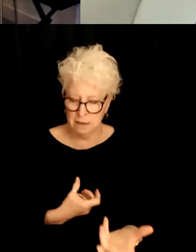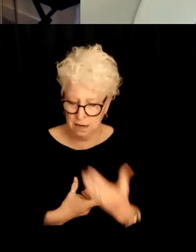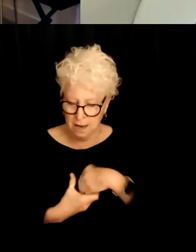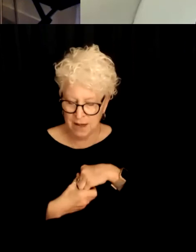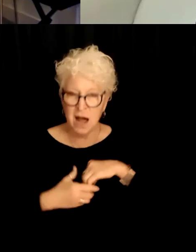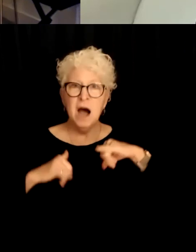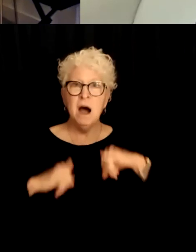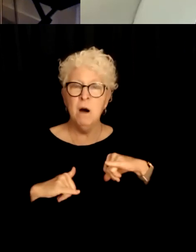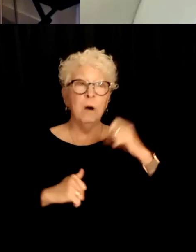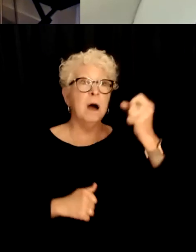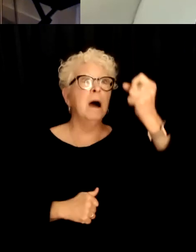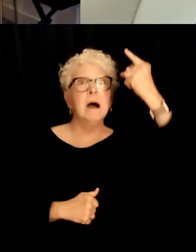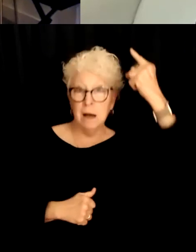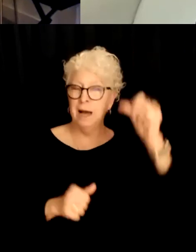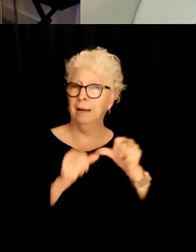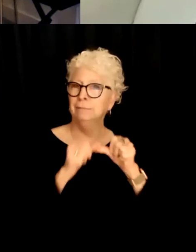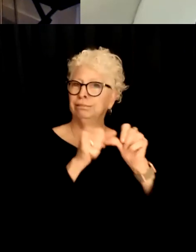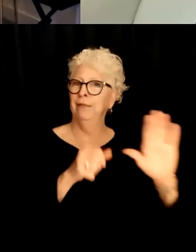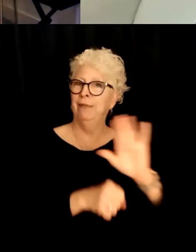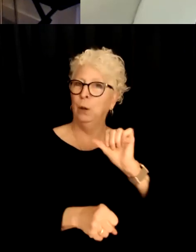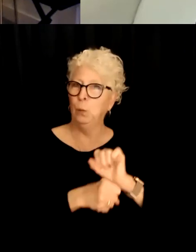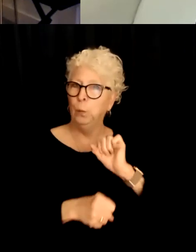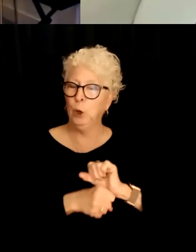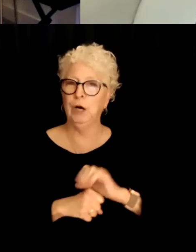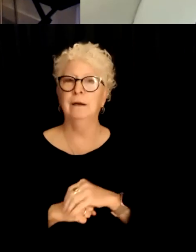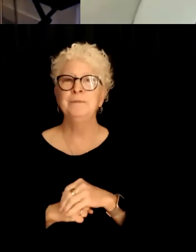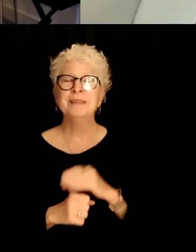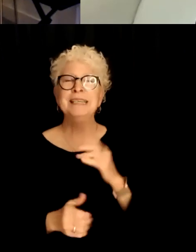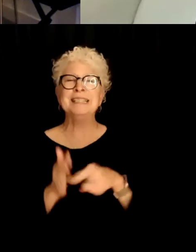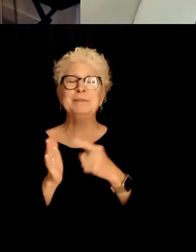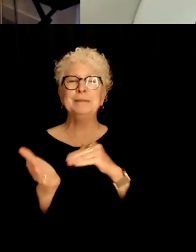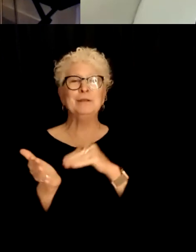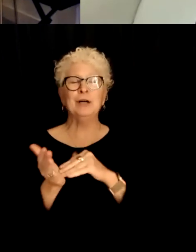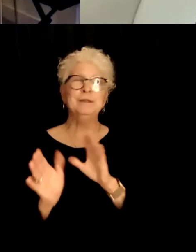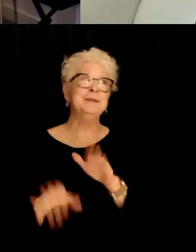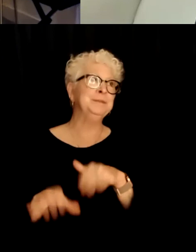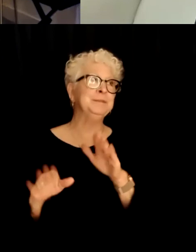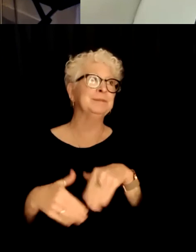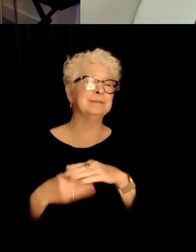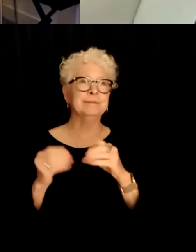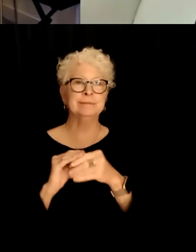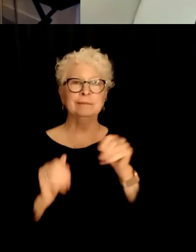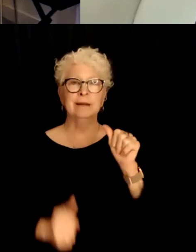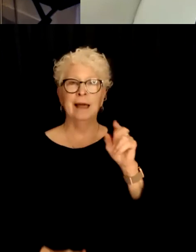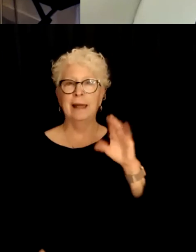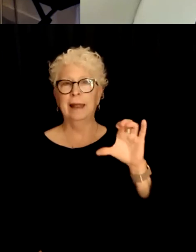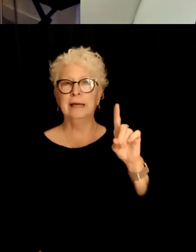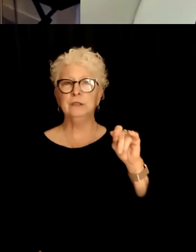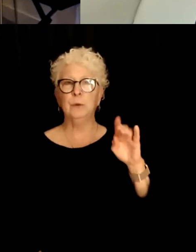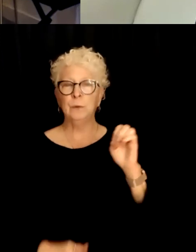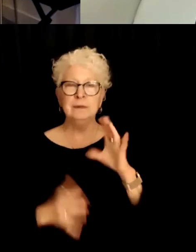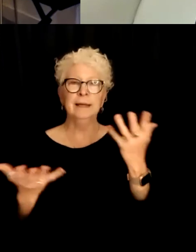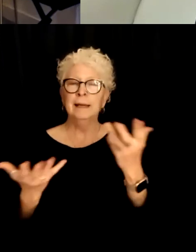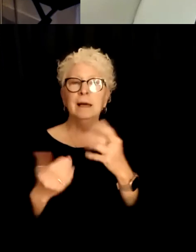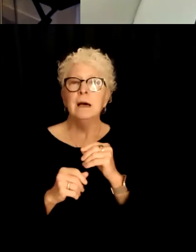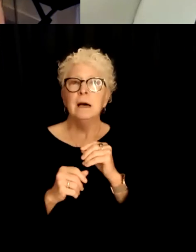and anecdotes. And then I think some people really, what's much more persuasive is kind of well-designed survey work and that